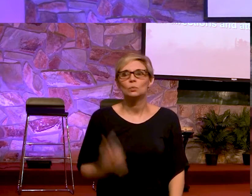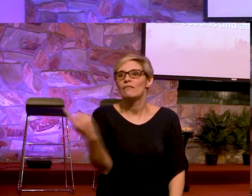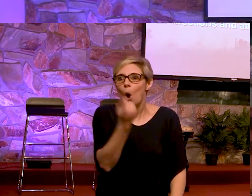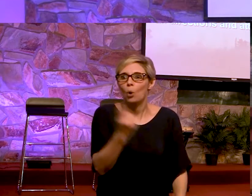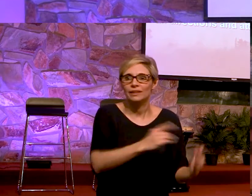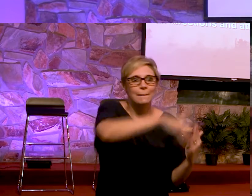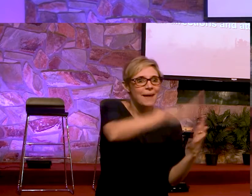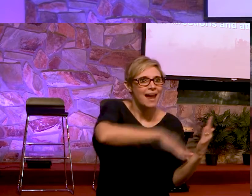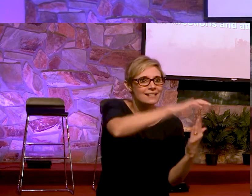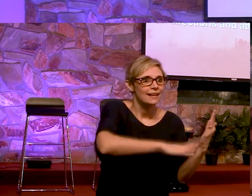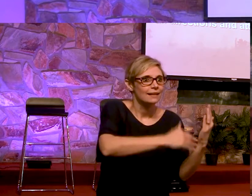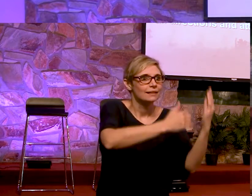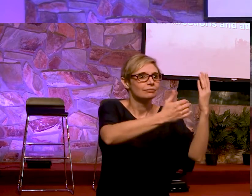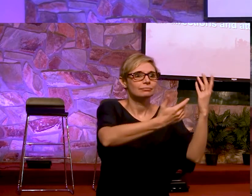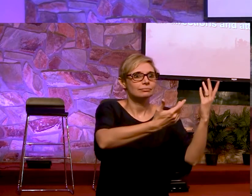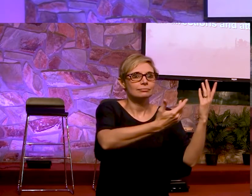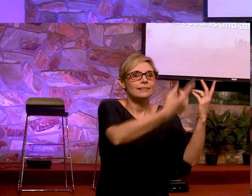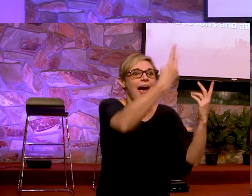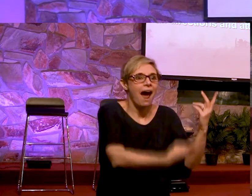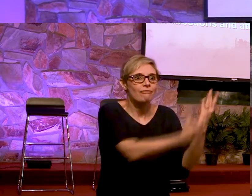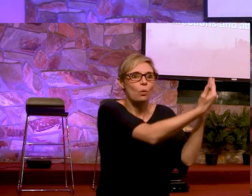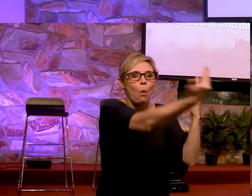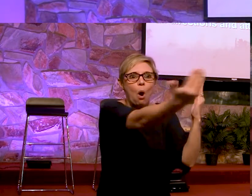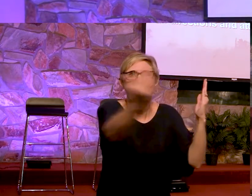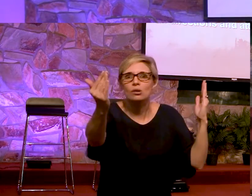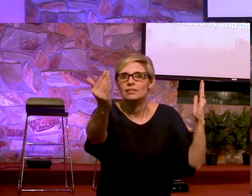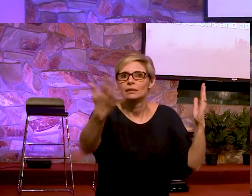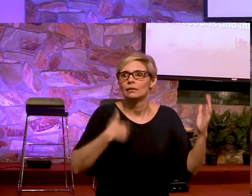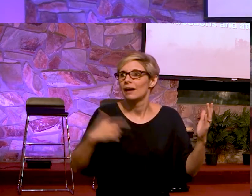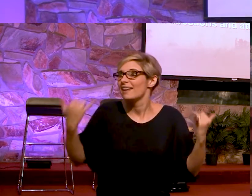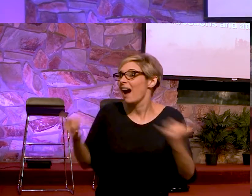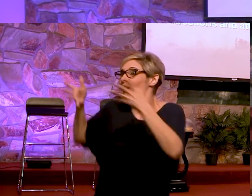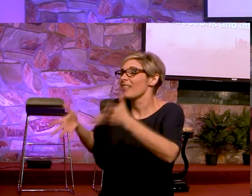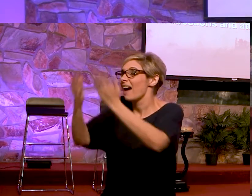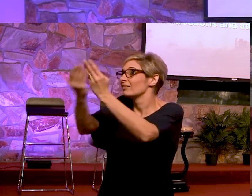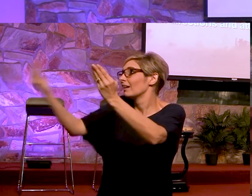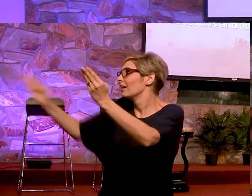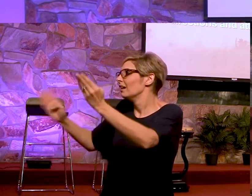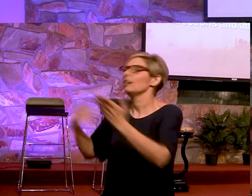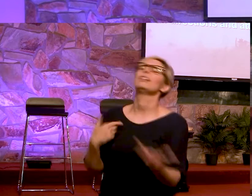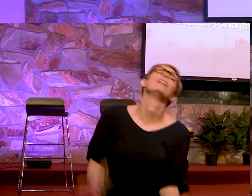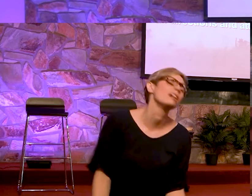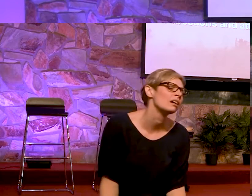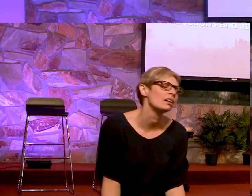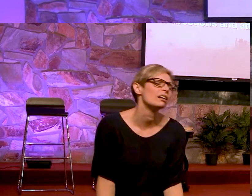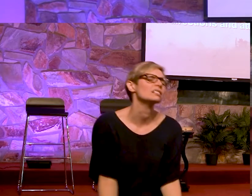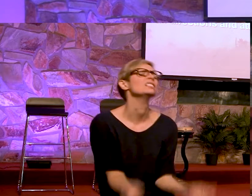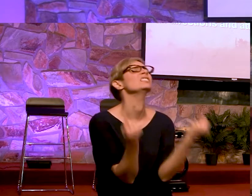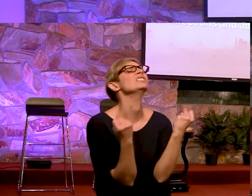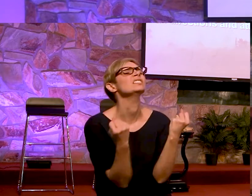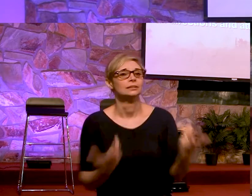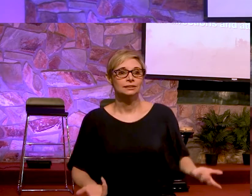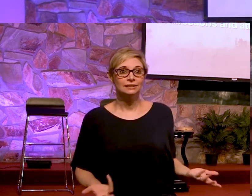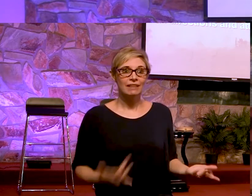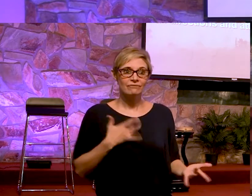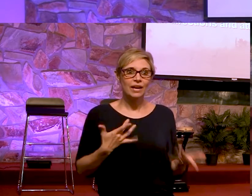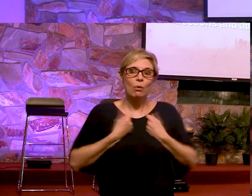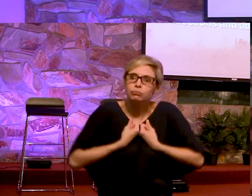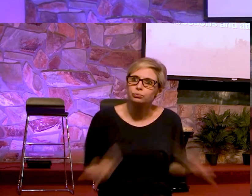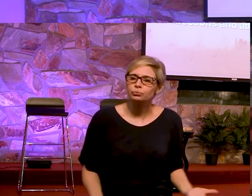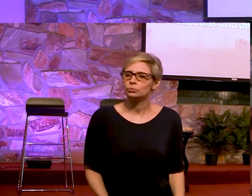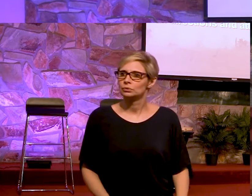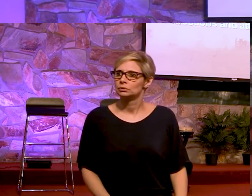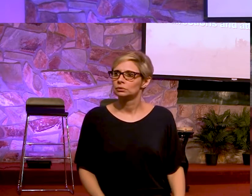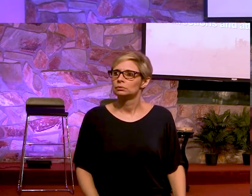tired. All that enthusiasm was used up at the beginning, and now we're at this breaking point, this midpoint where we're